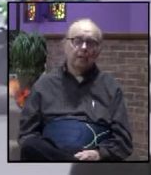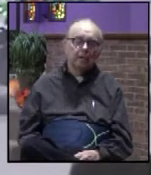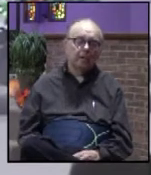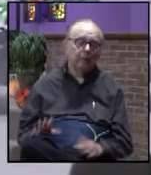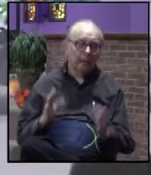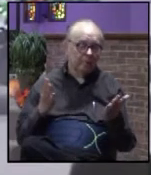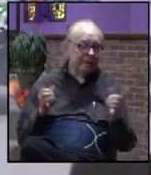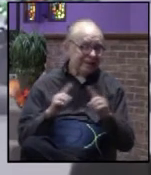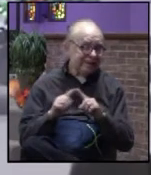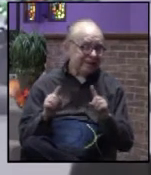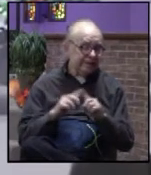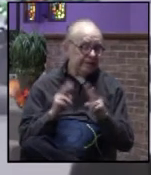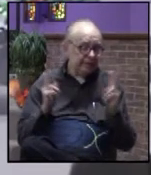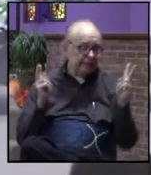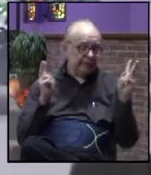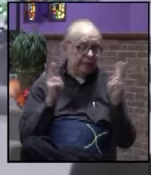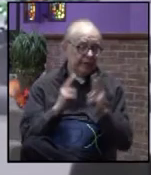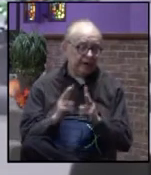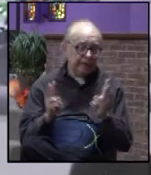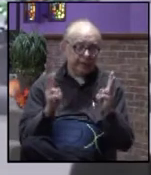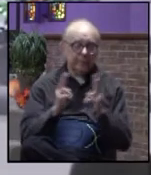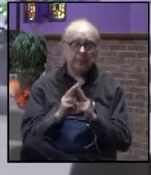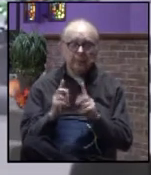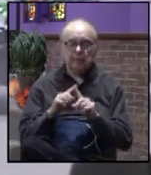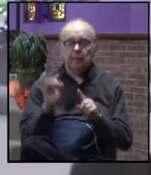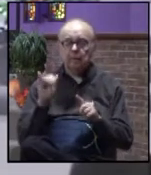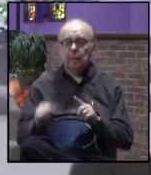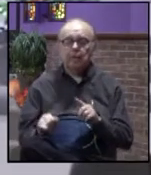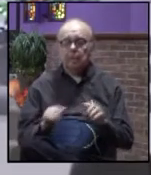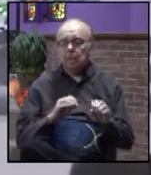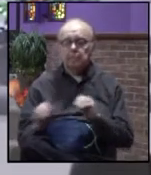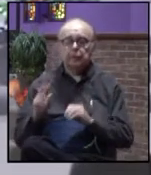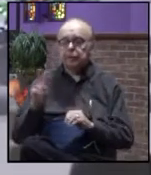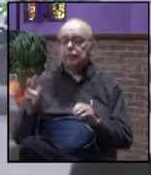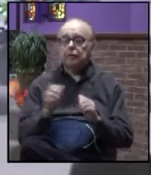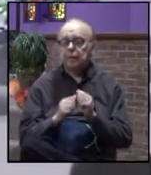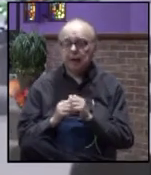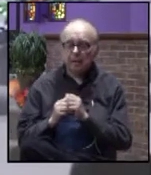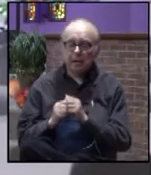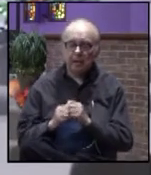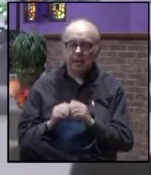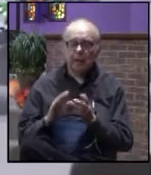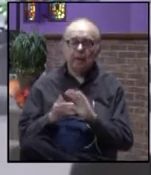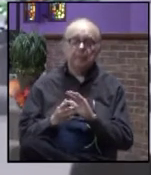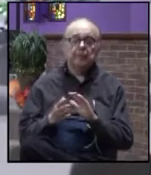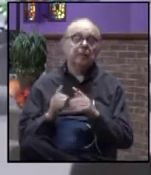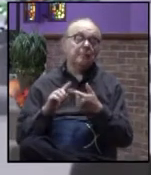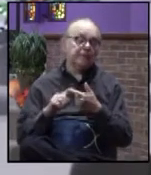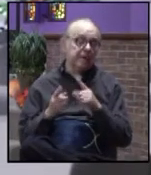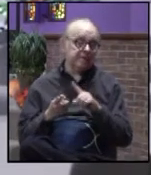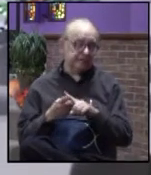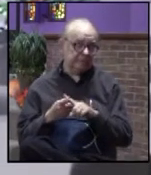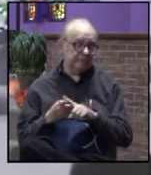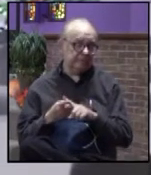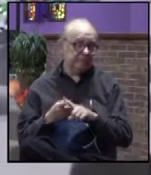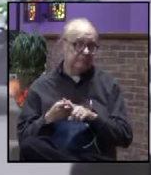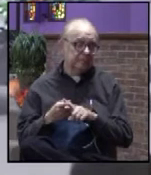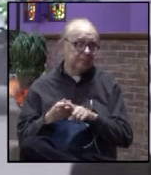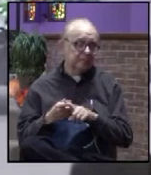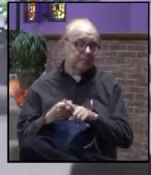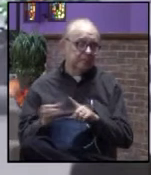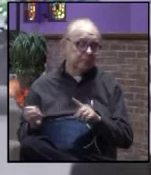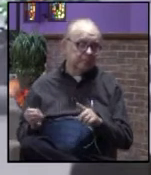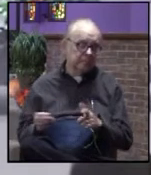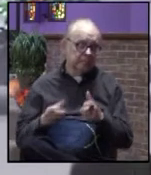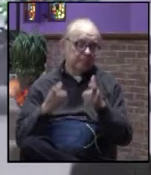Whole different values. But yet you put the two together and they become friends. And